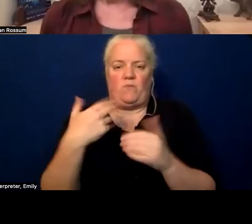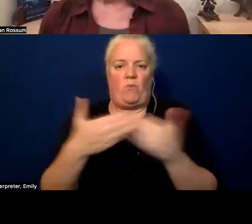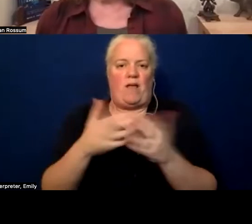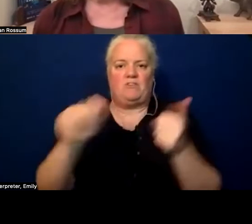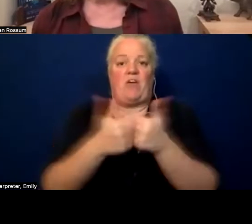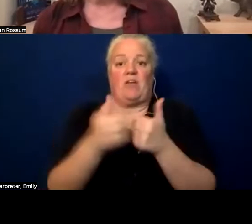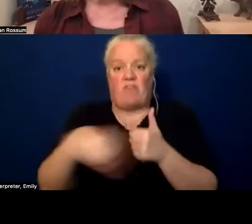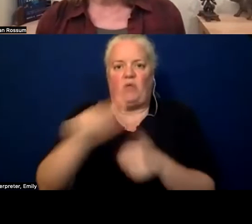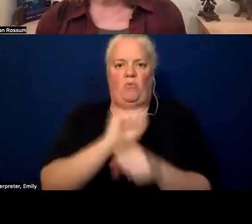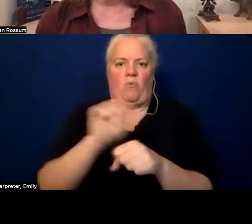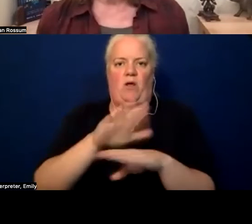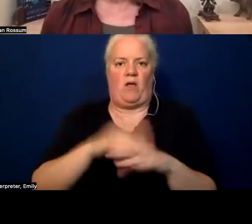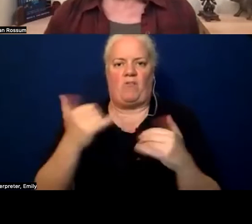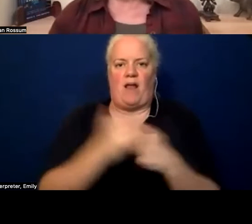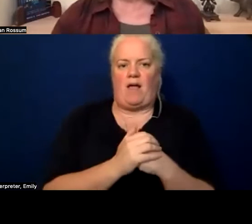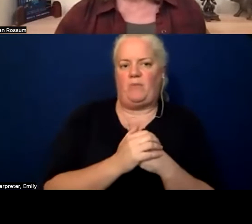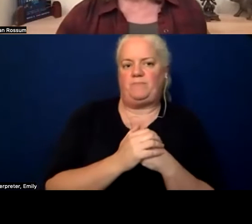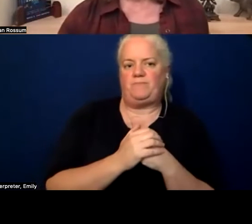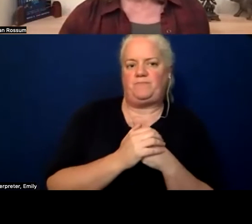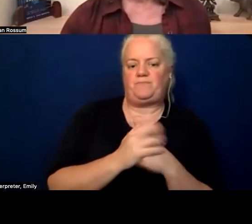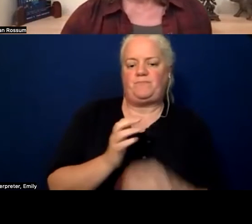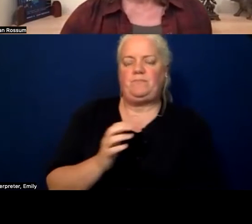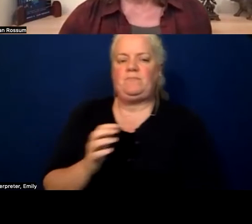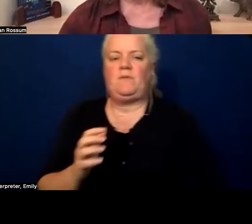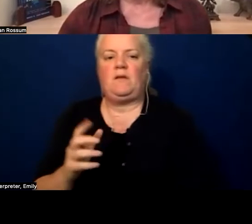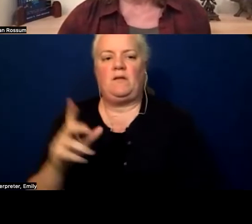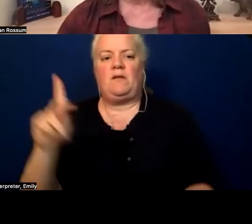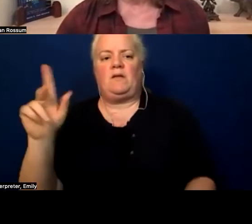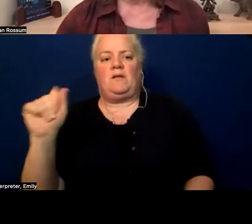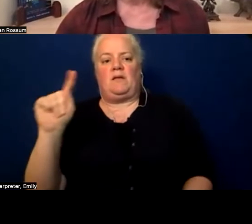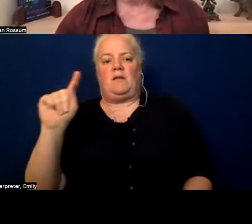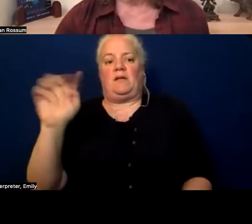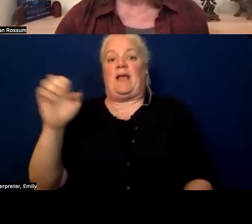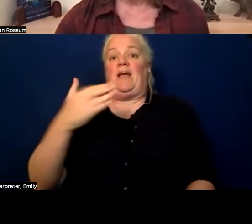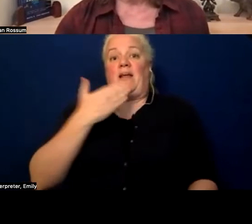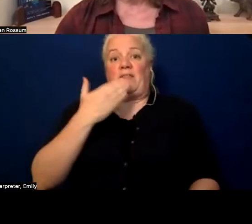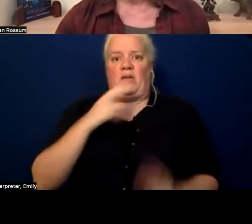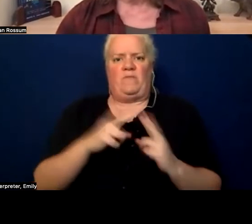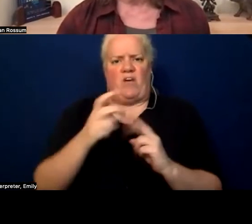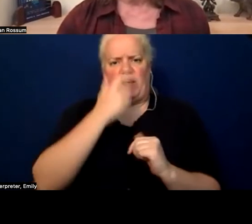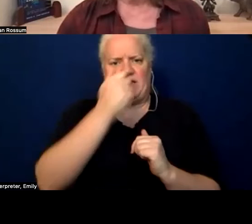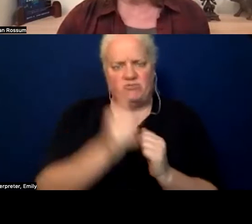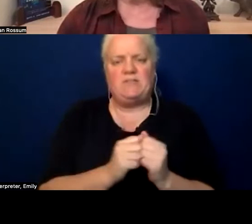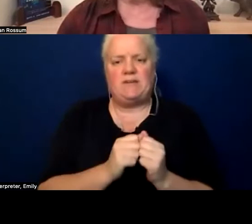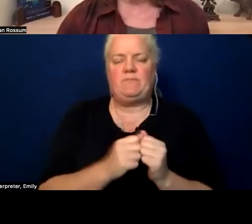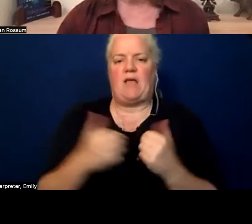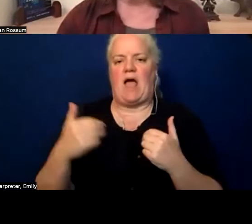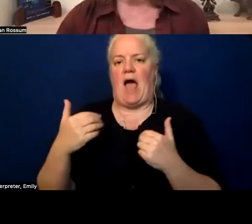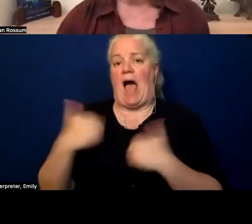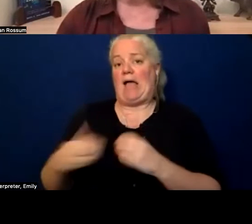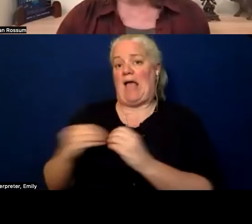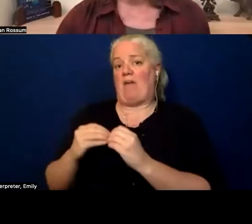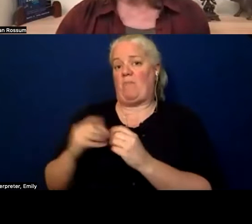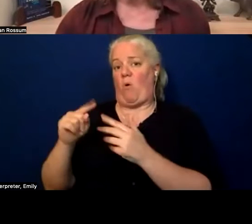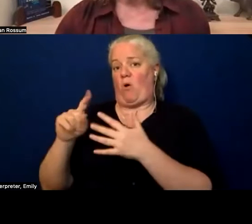Thank you. Thank you all for that. It's so interesting. So I have a couple more questions, but I actually think many of the questions I still had might be answered through